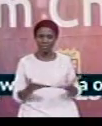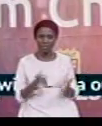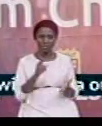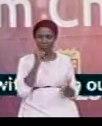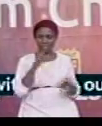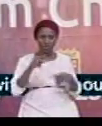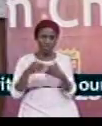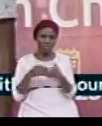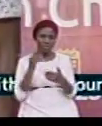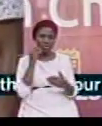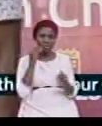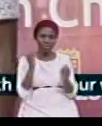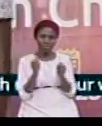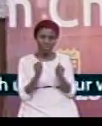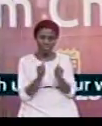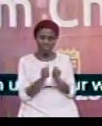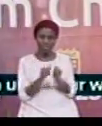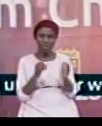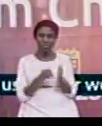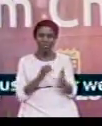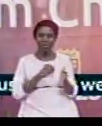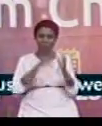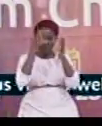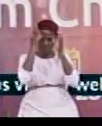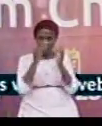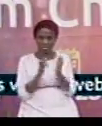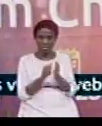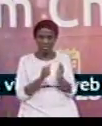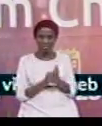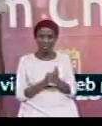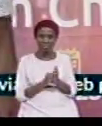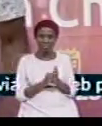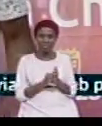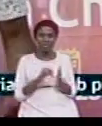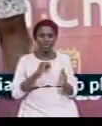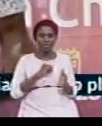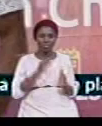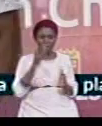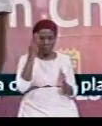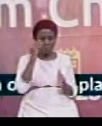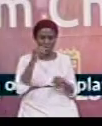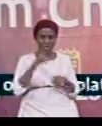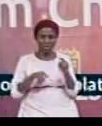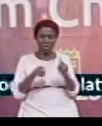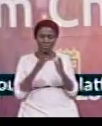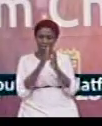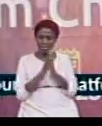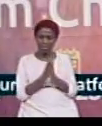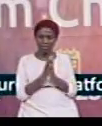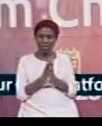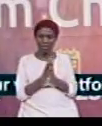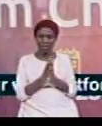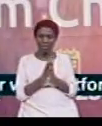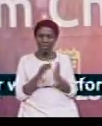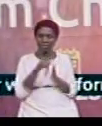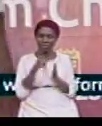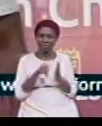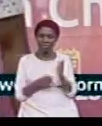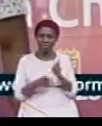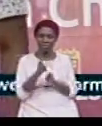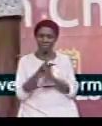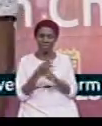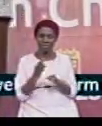problems again. So I decided, why shouldn't I pray? And this kind of pray, this kind of pain is worrying me too